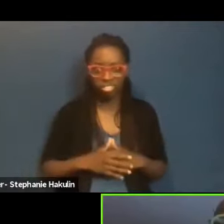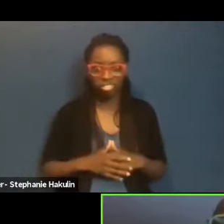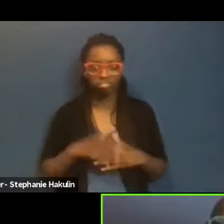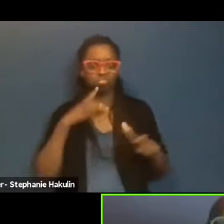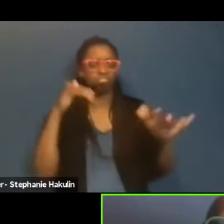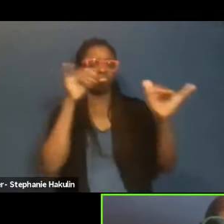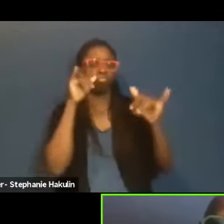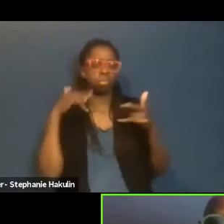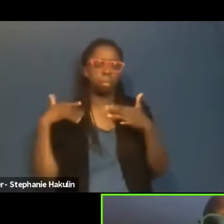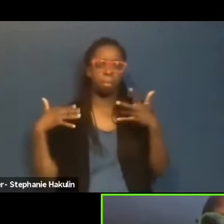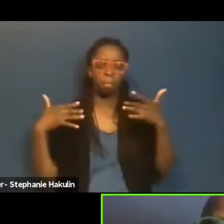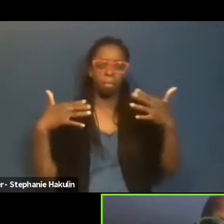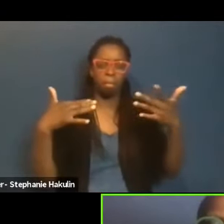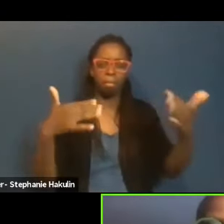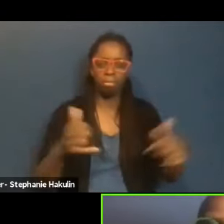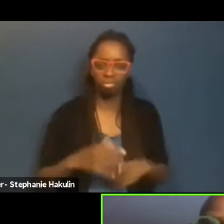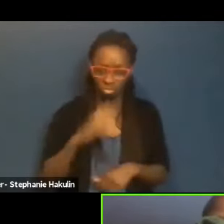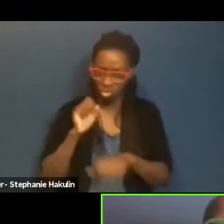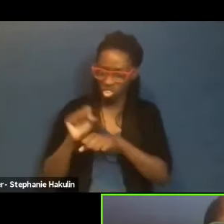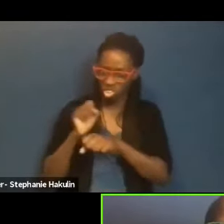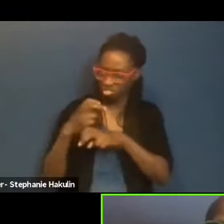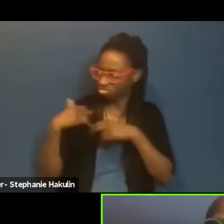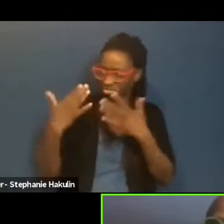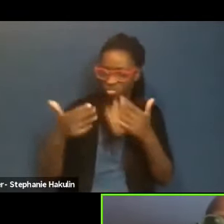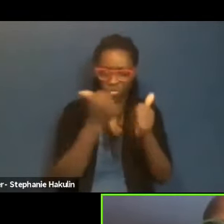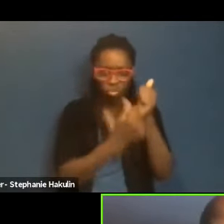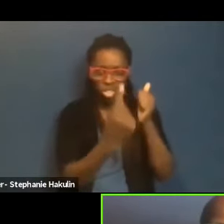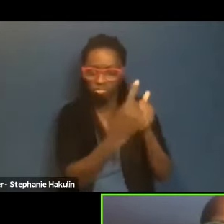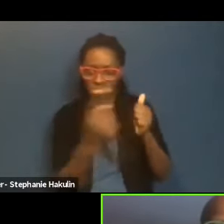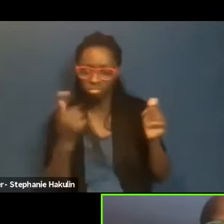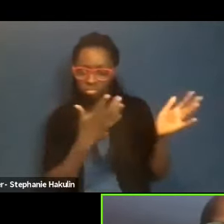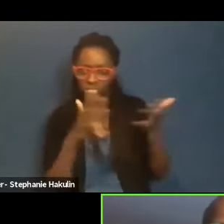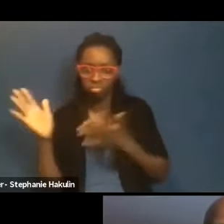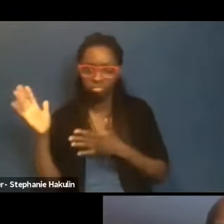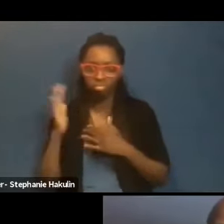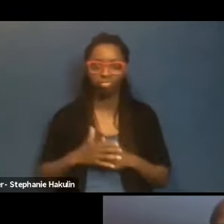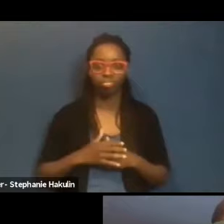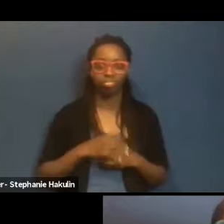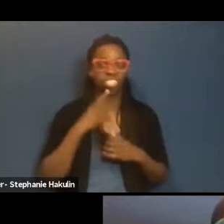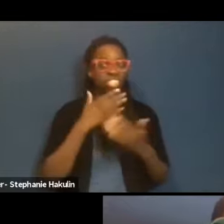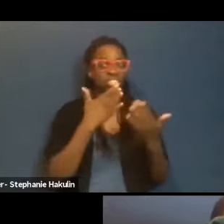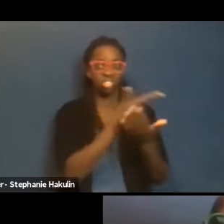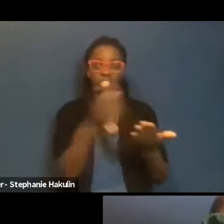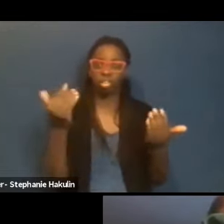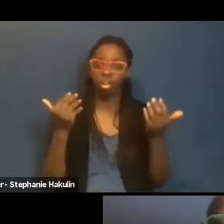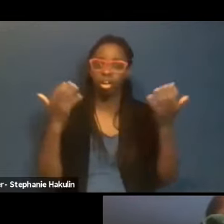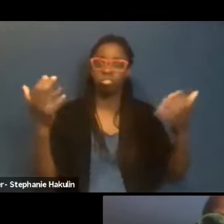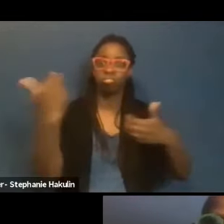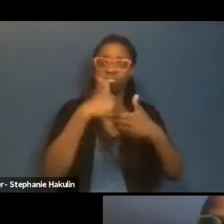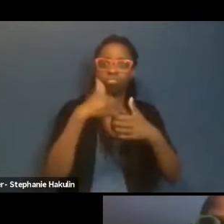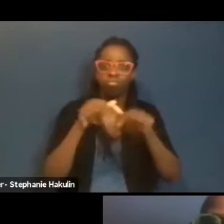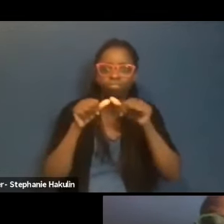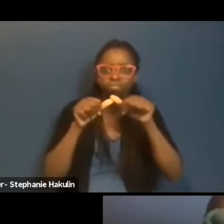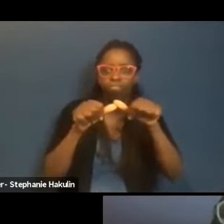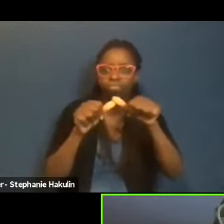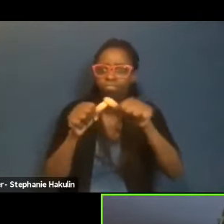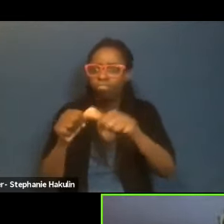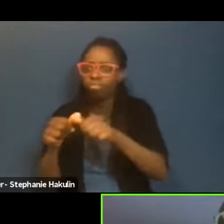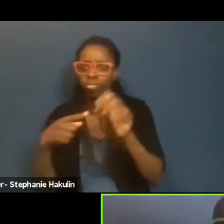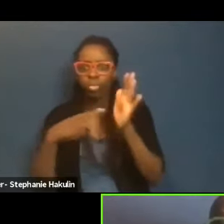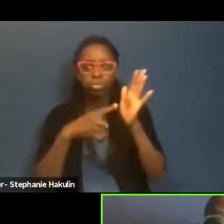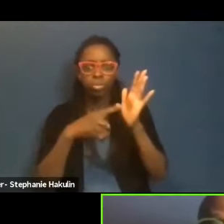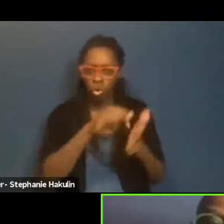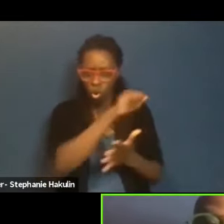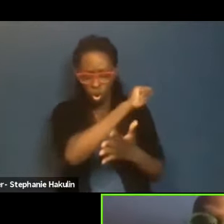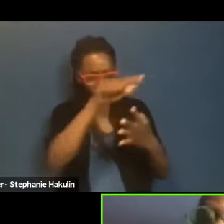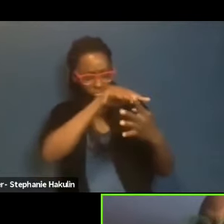everybody, man. And you all as audience, consistent, representing all four time zones. And this here, United's actually, there are